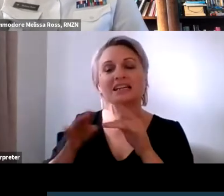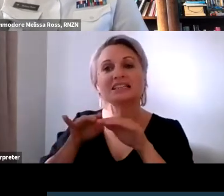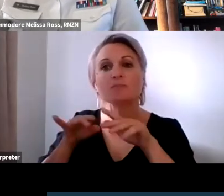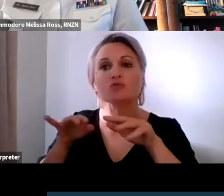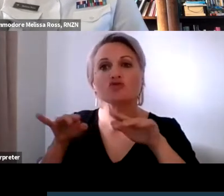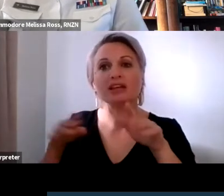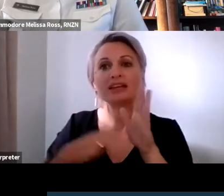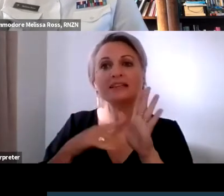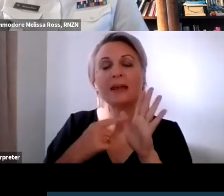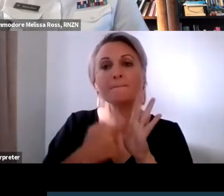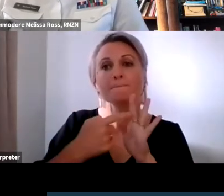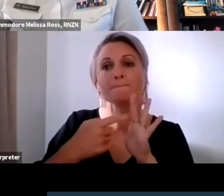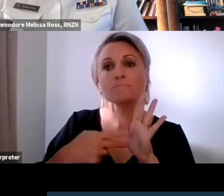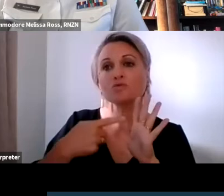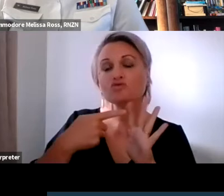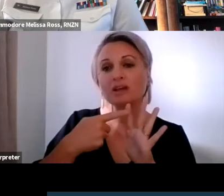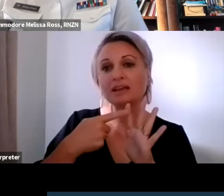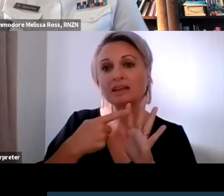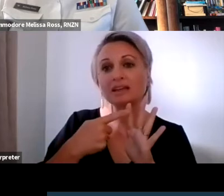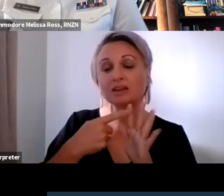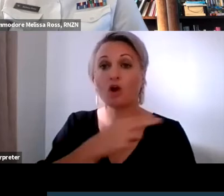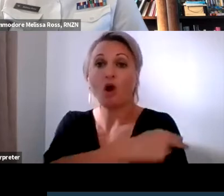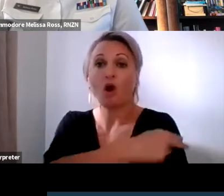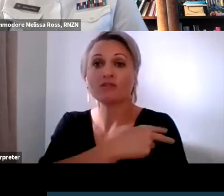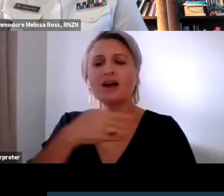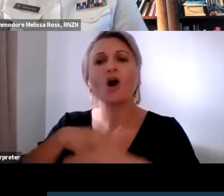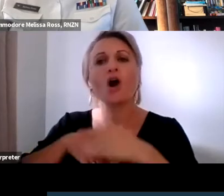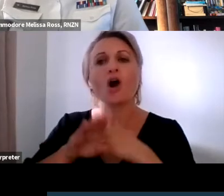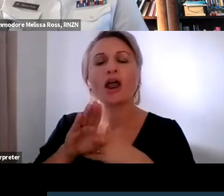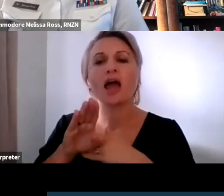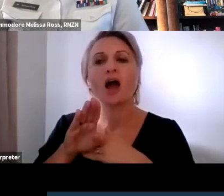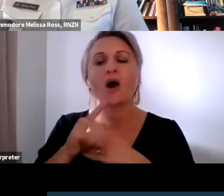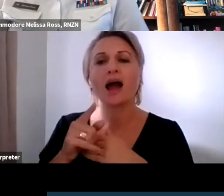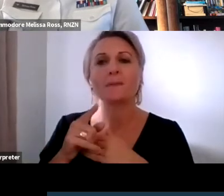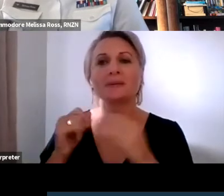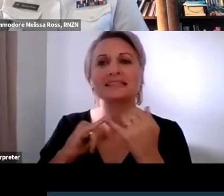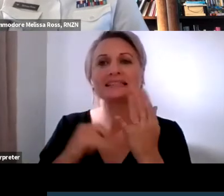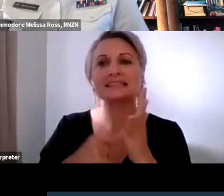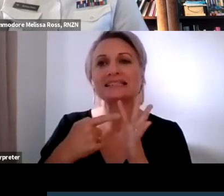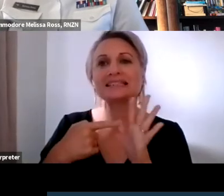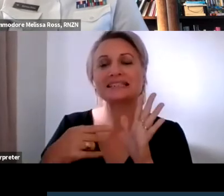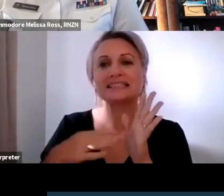on our steamships back then, and they were steam-powered. So